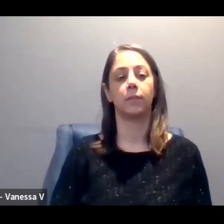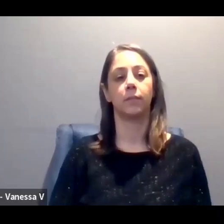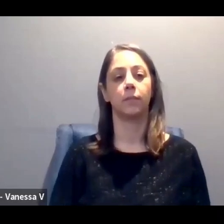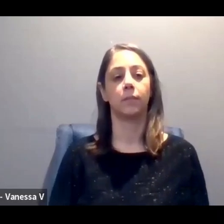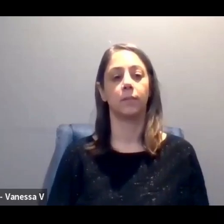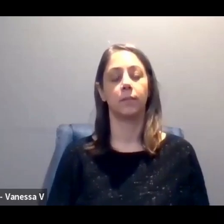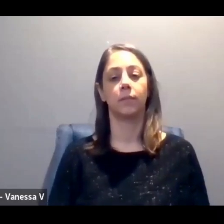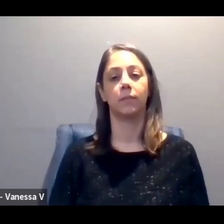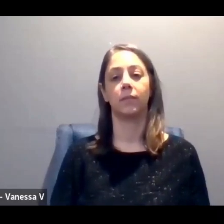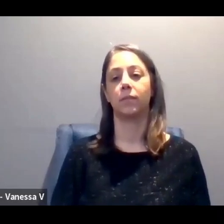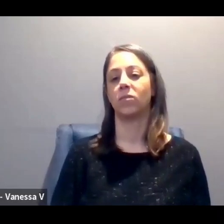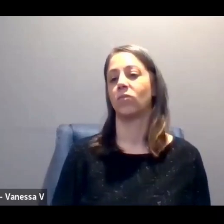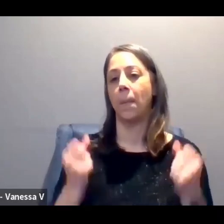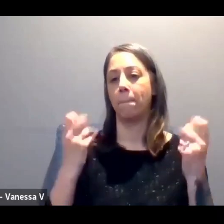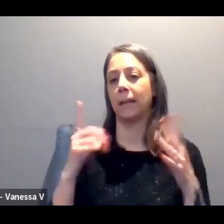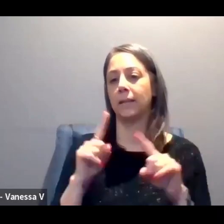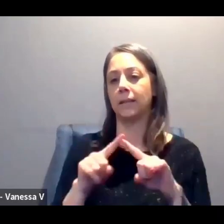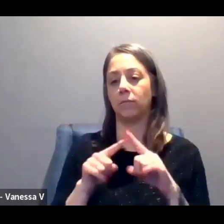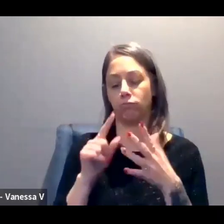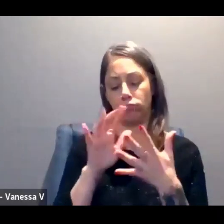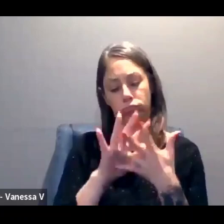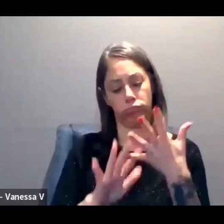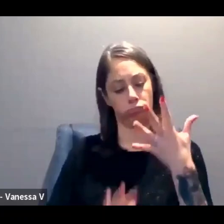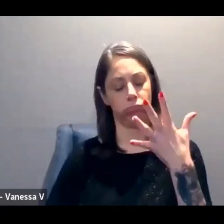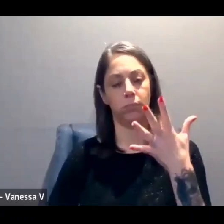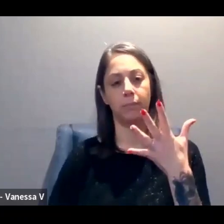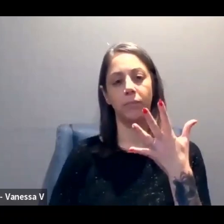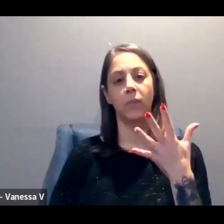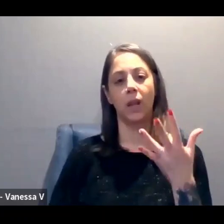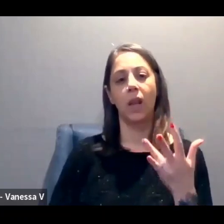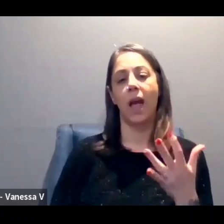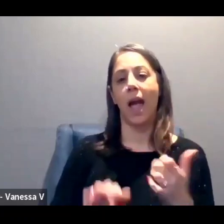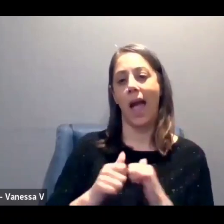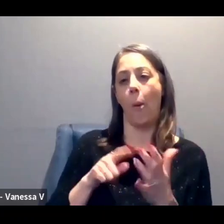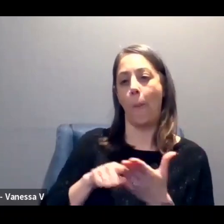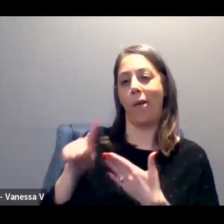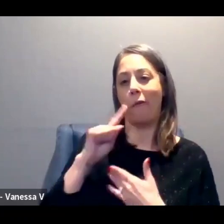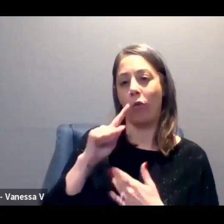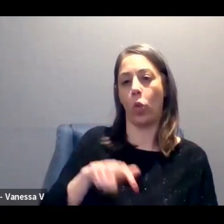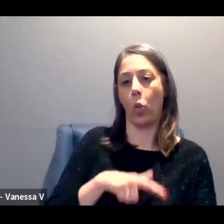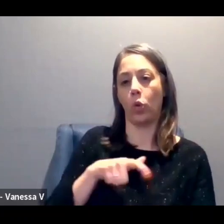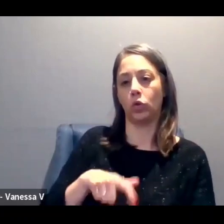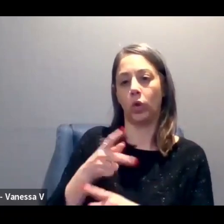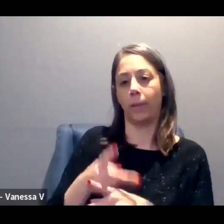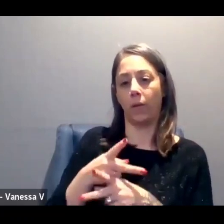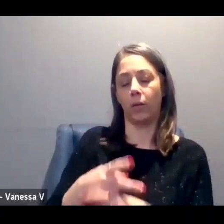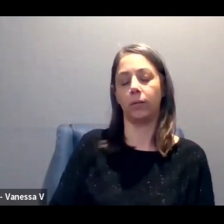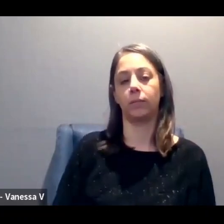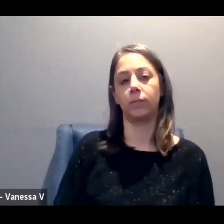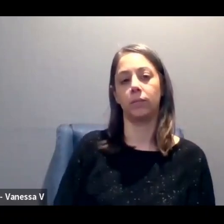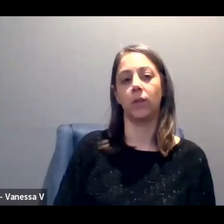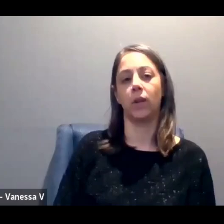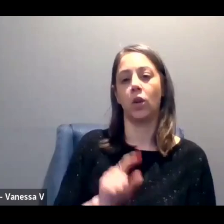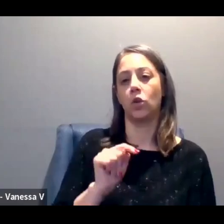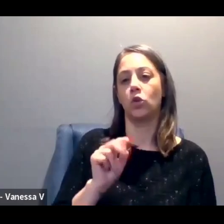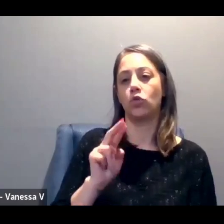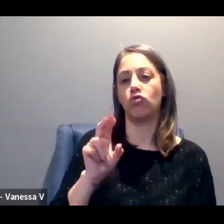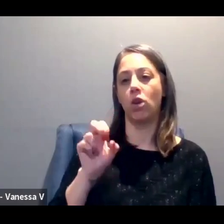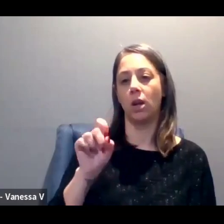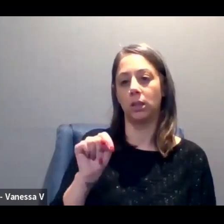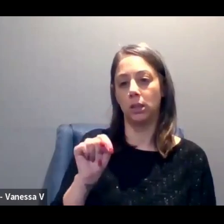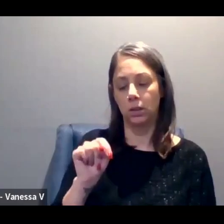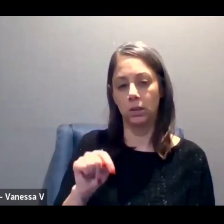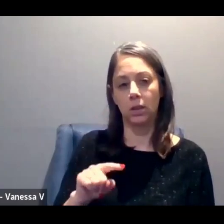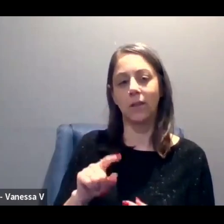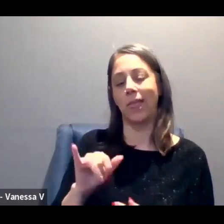So just a myriad of other things that somebody might look at to pay for their long-term care. So trusts, which I mentioned earlier, which is